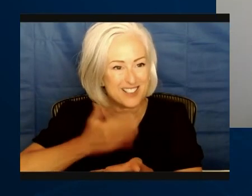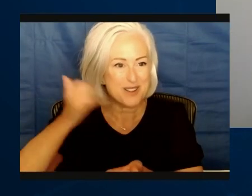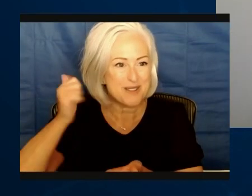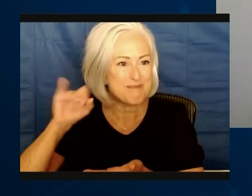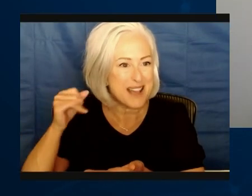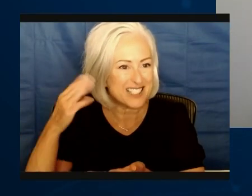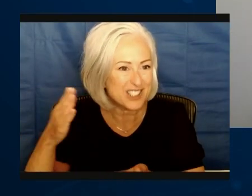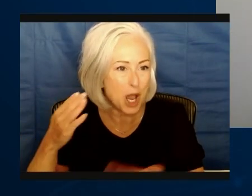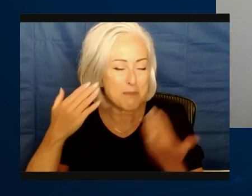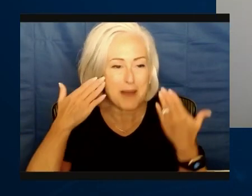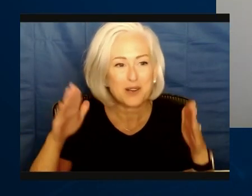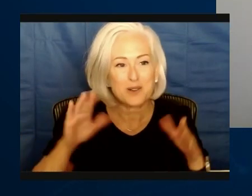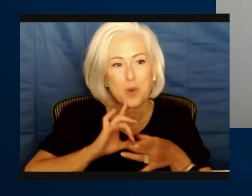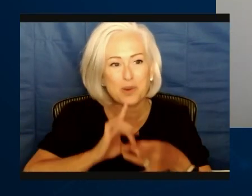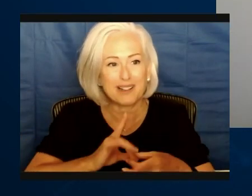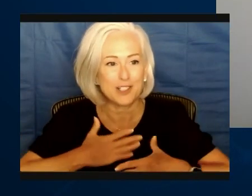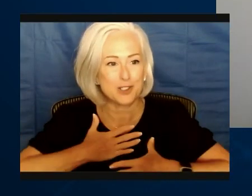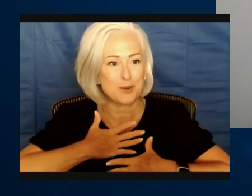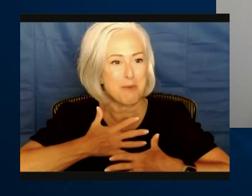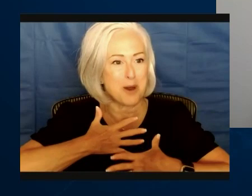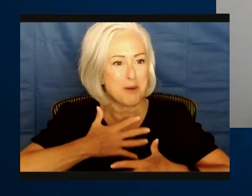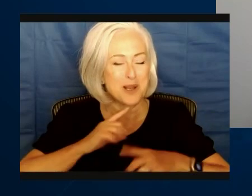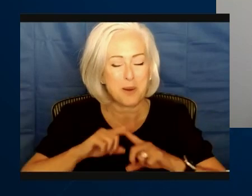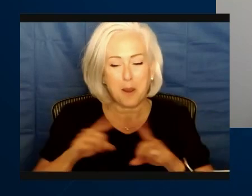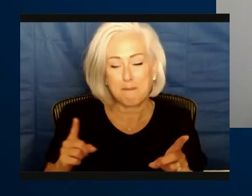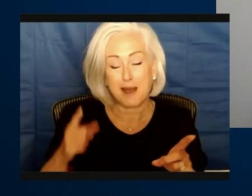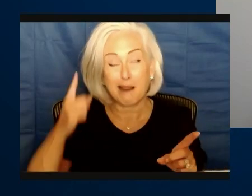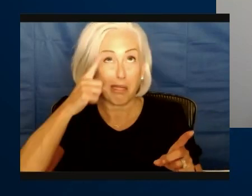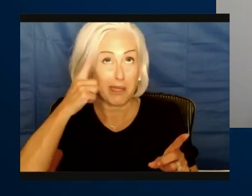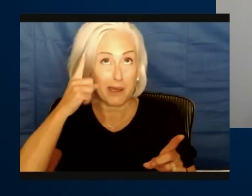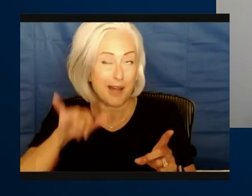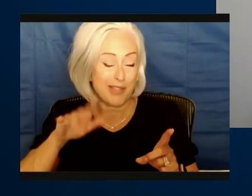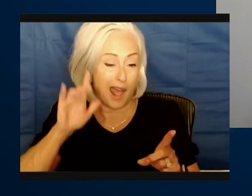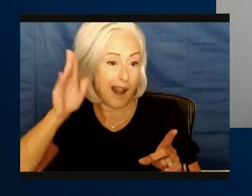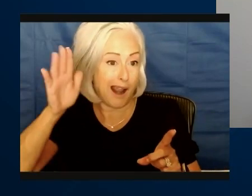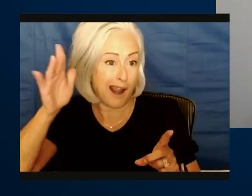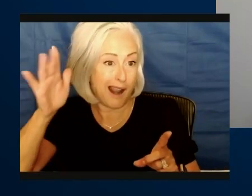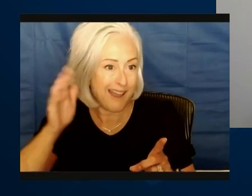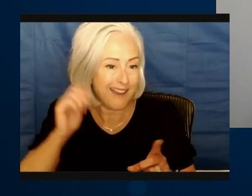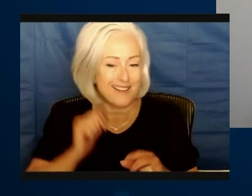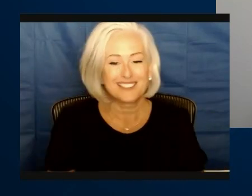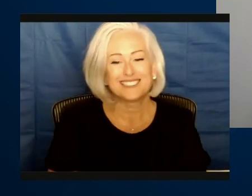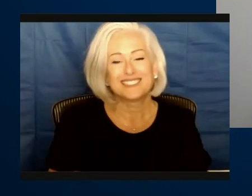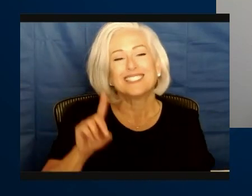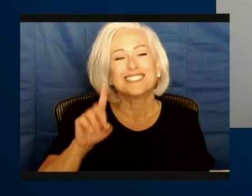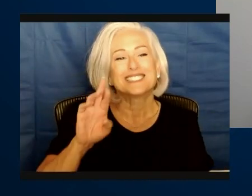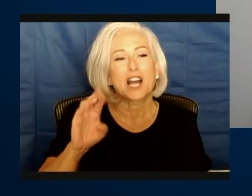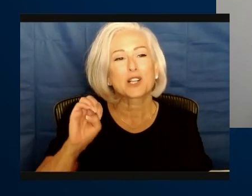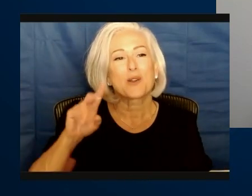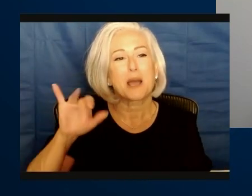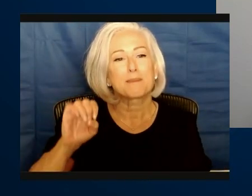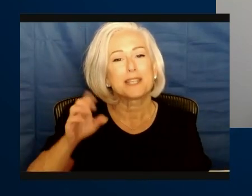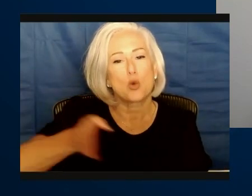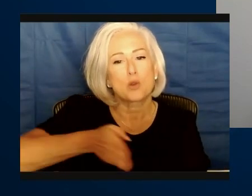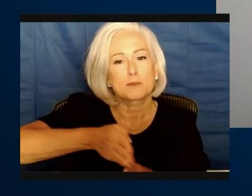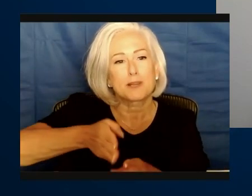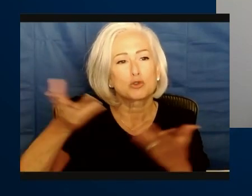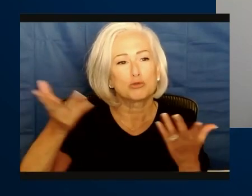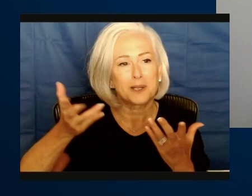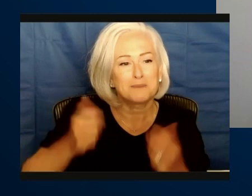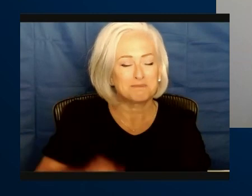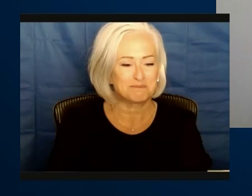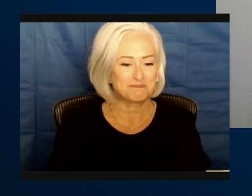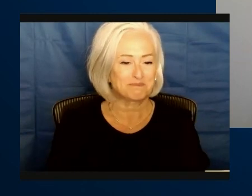but just a thought, just in case you think about things down the road a little bit. Dr. Epi, what is your medical specialty?